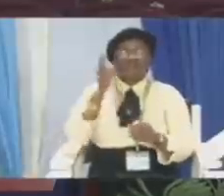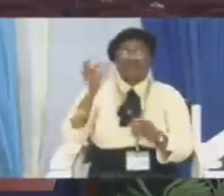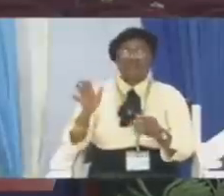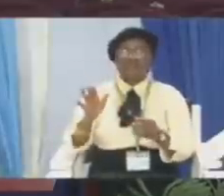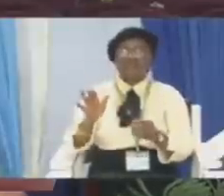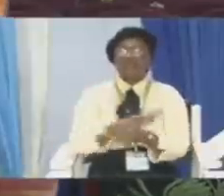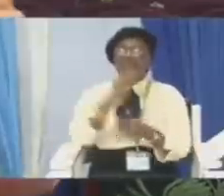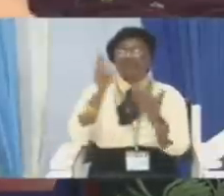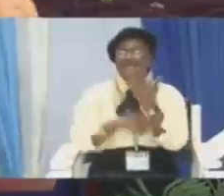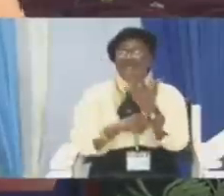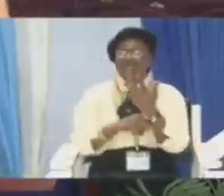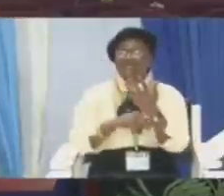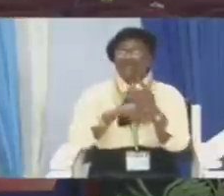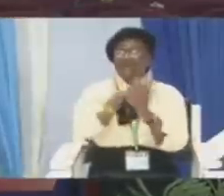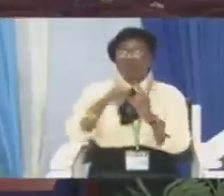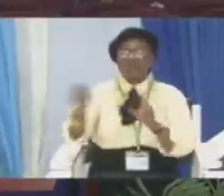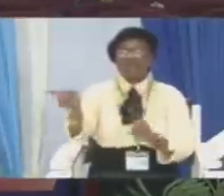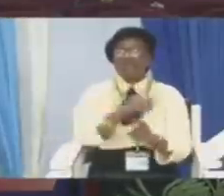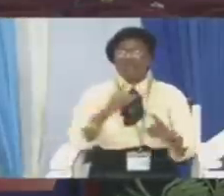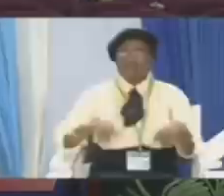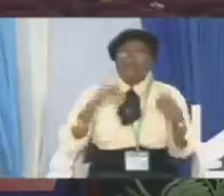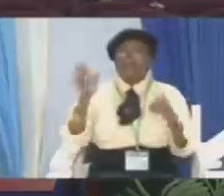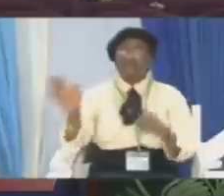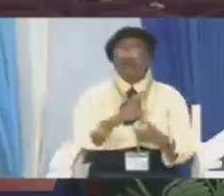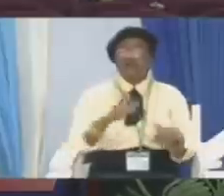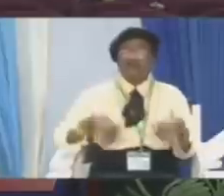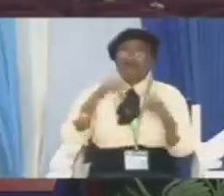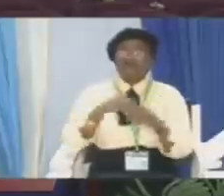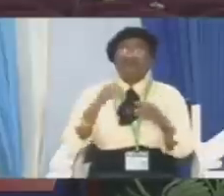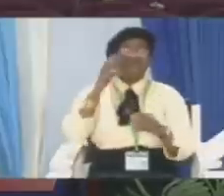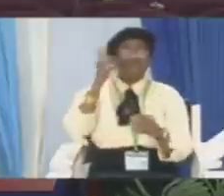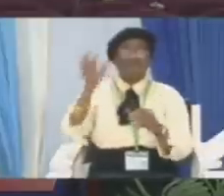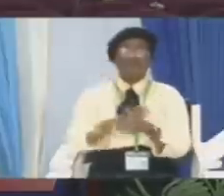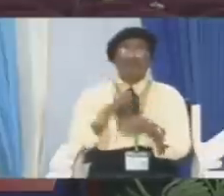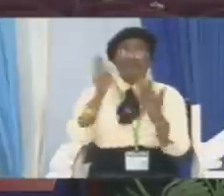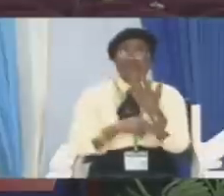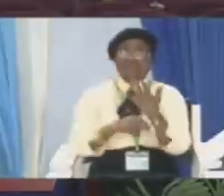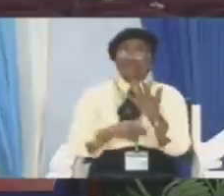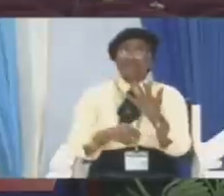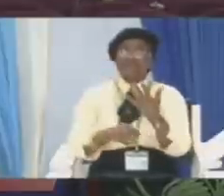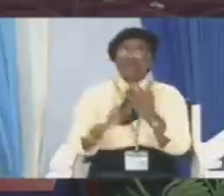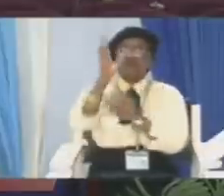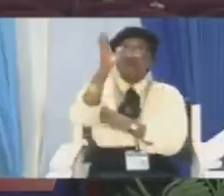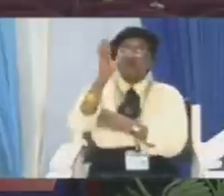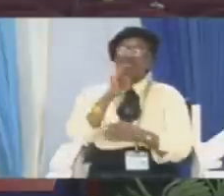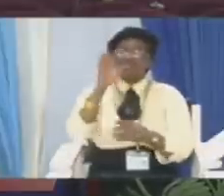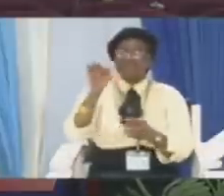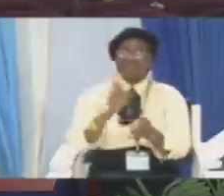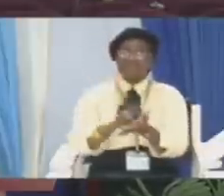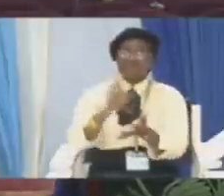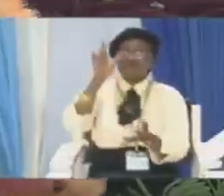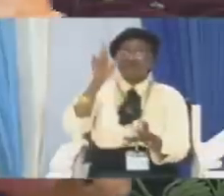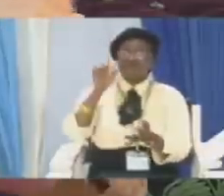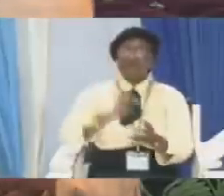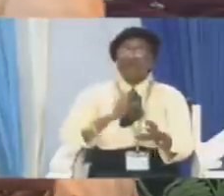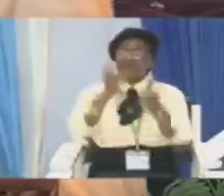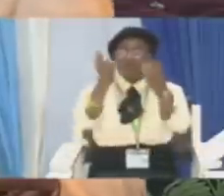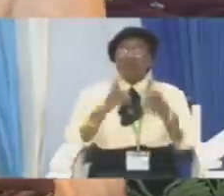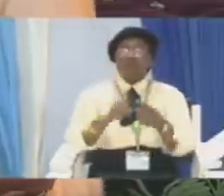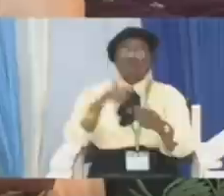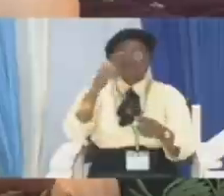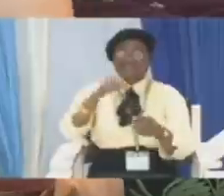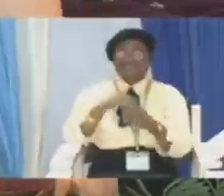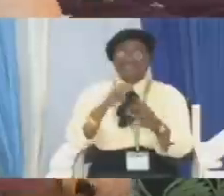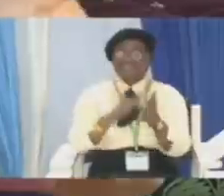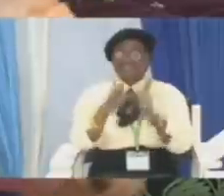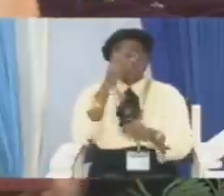fruitfulness, when you live your life in fruitfulness, God is glorified. And I want to say in the name of Jesus